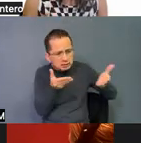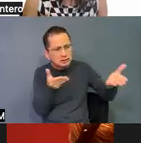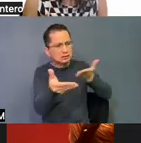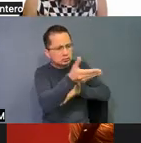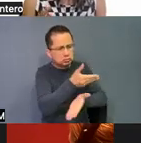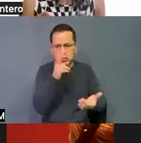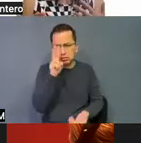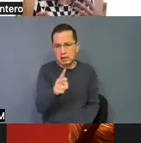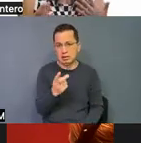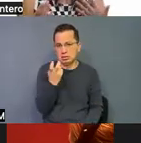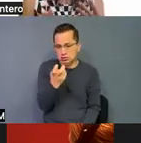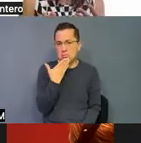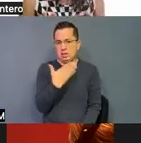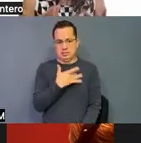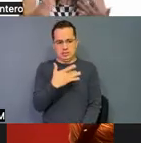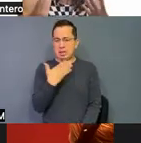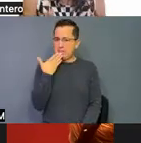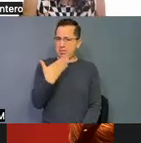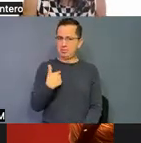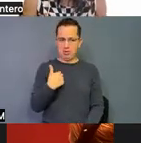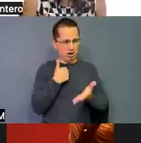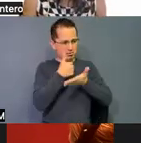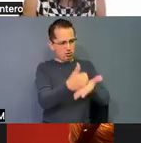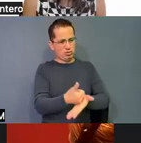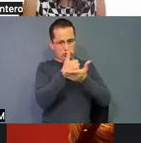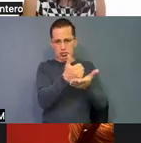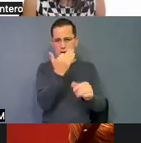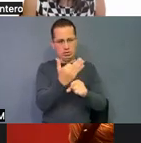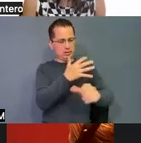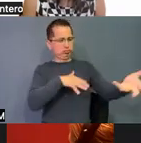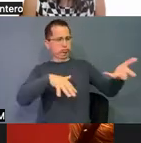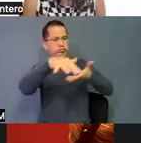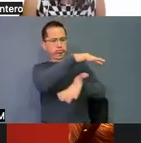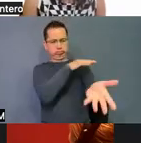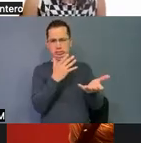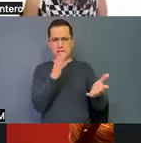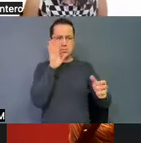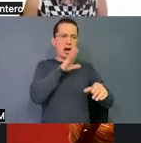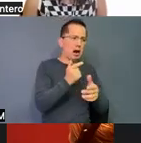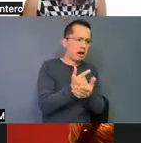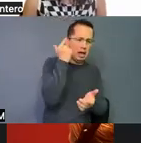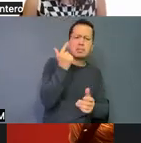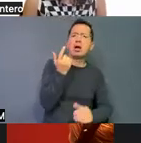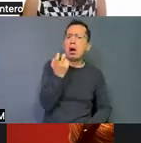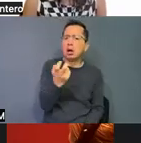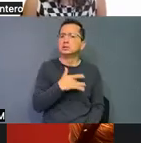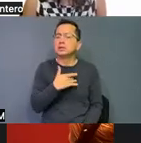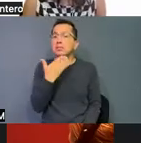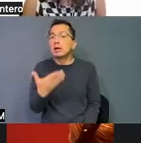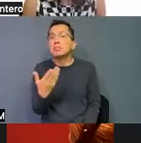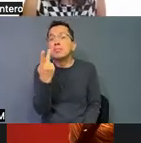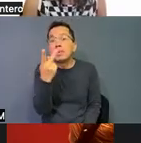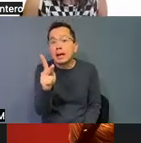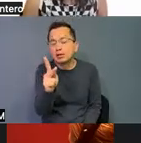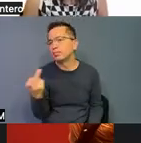very challenging because you are very close to human suffering, a tragedy. You are also at the risk of personal